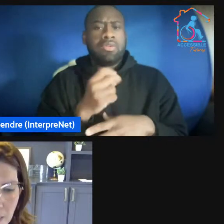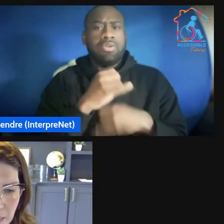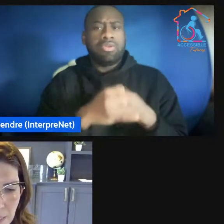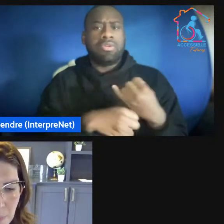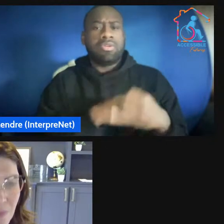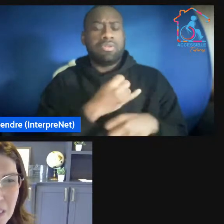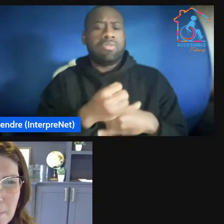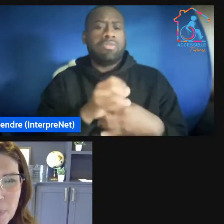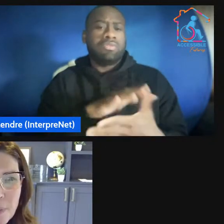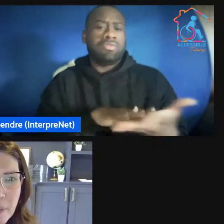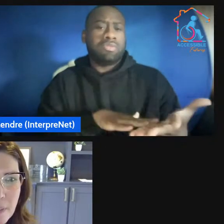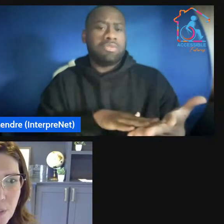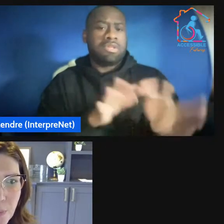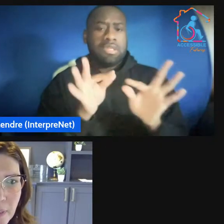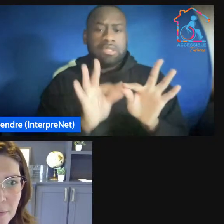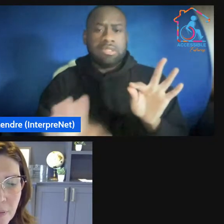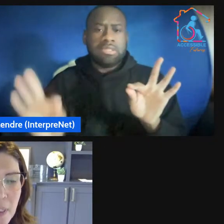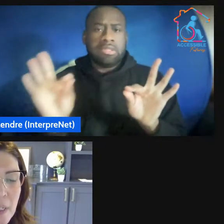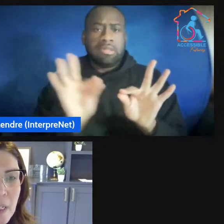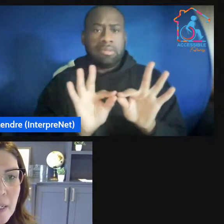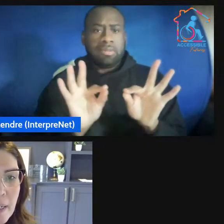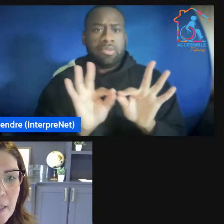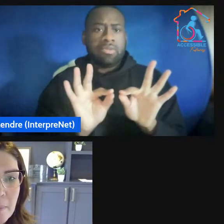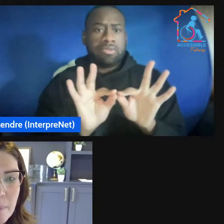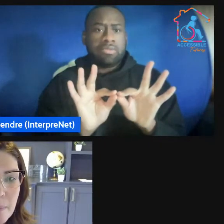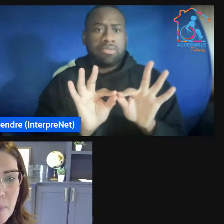is the concept of simple and intuitive.